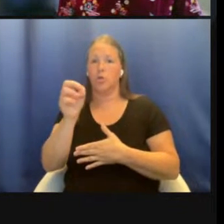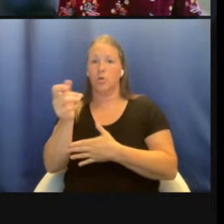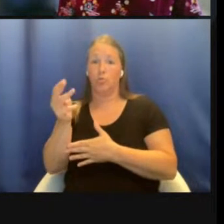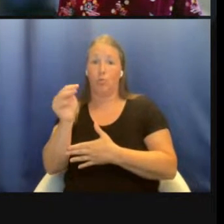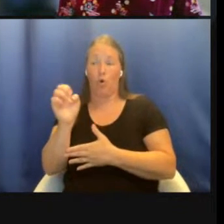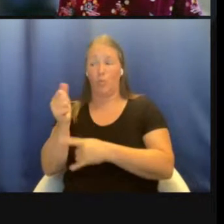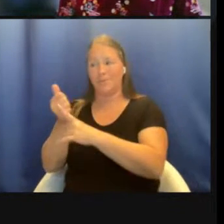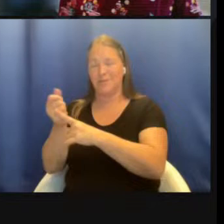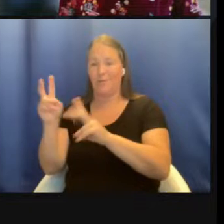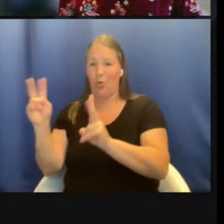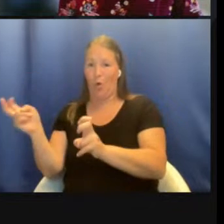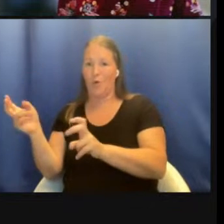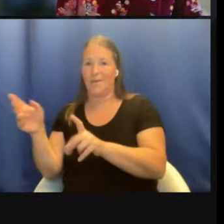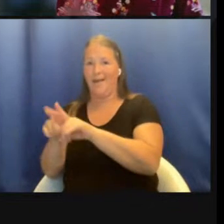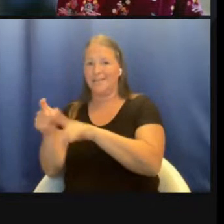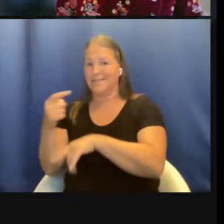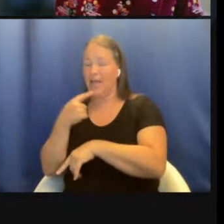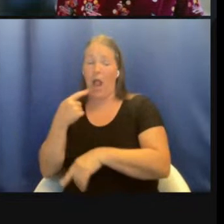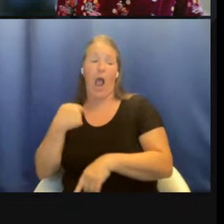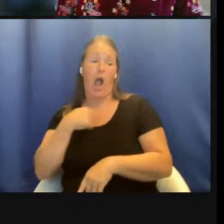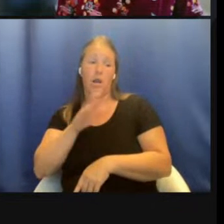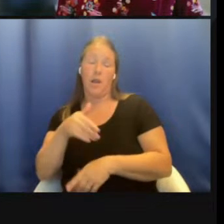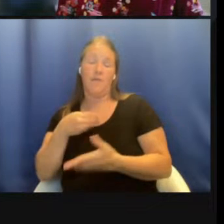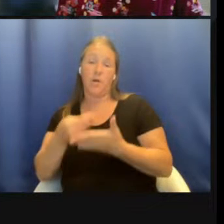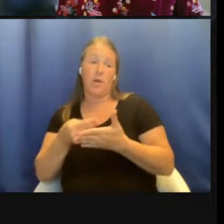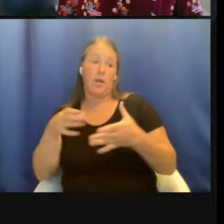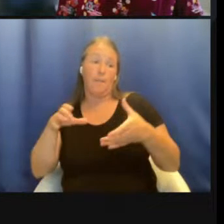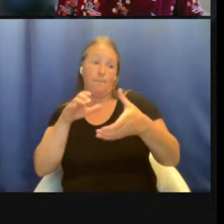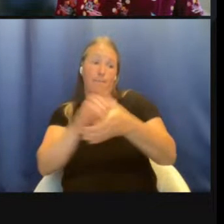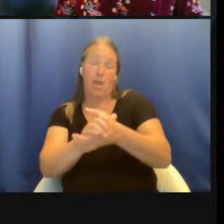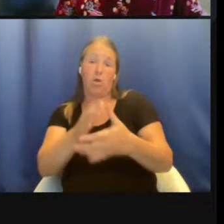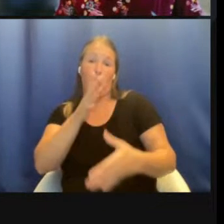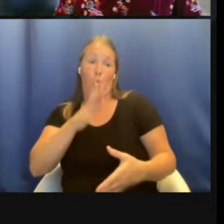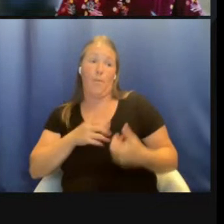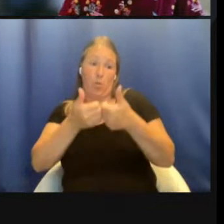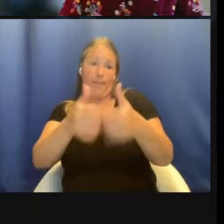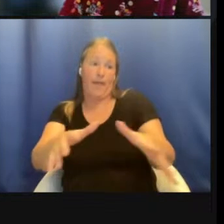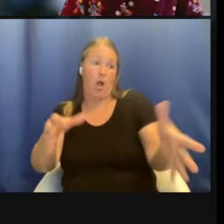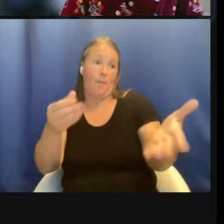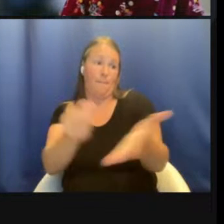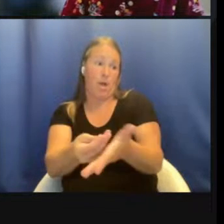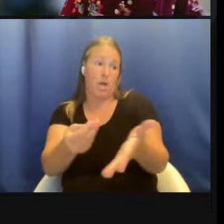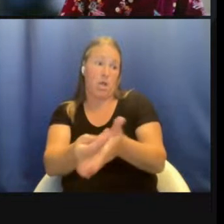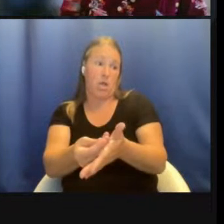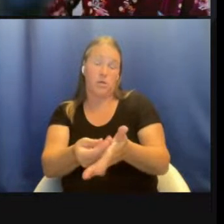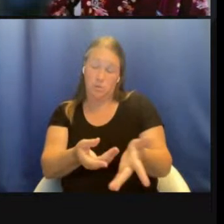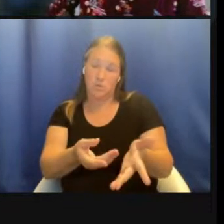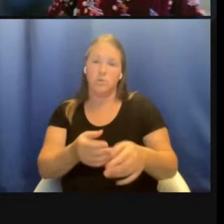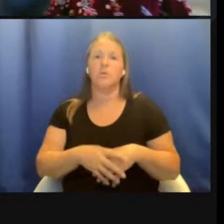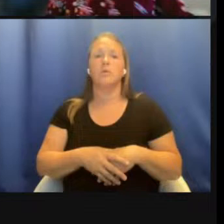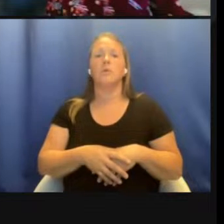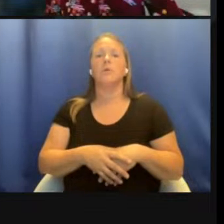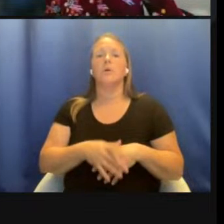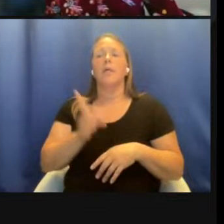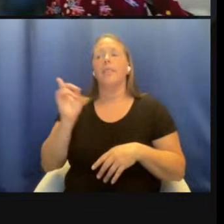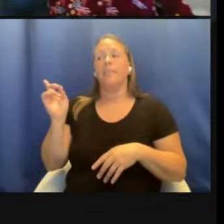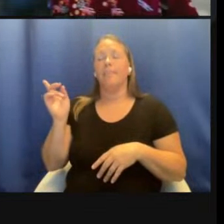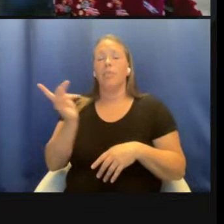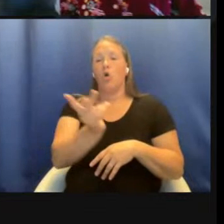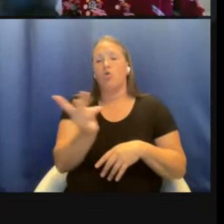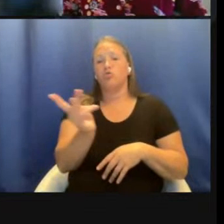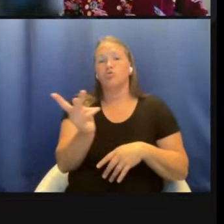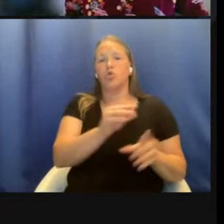assures his grandmother, and end quote. He, in fact, does that. They move to Washington, D.C. and build Chateau Bonaparte, which you